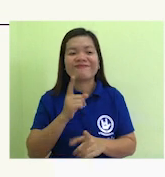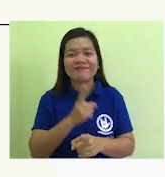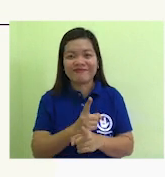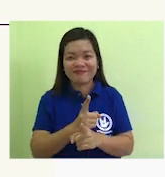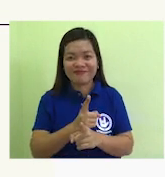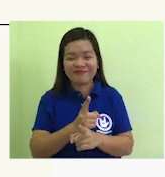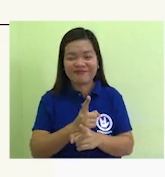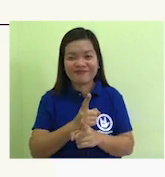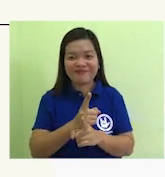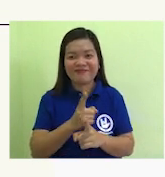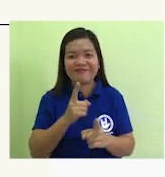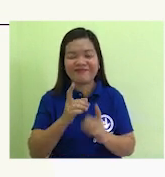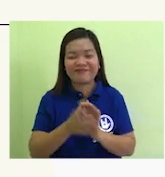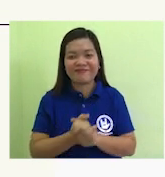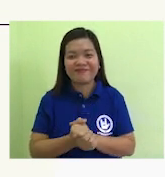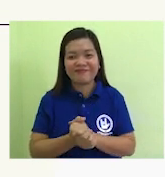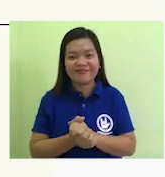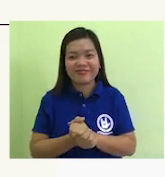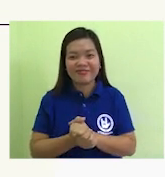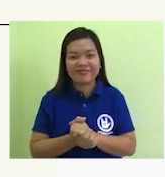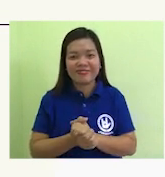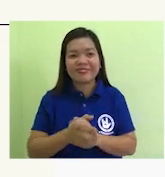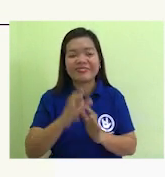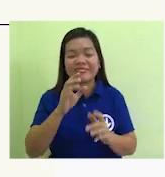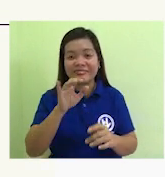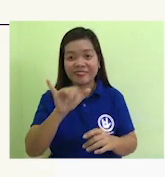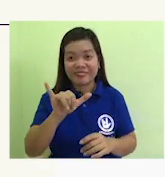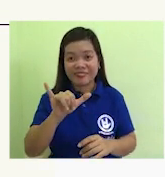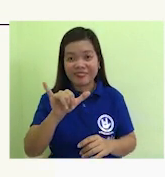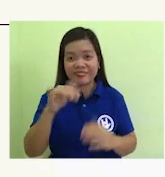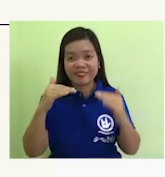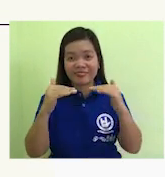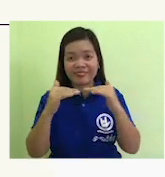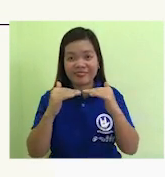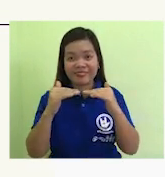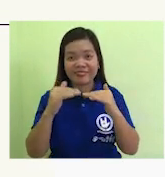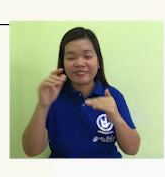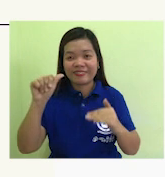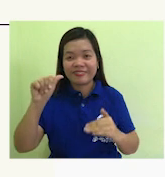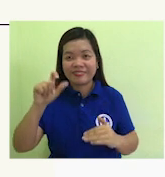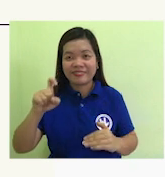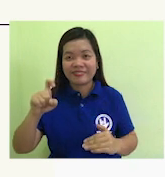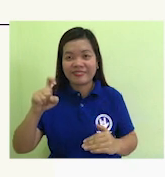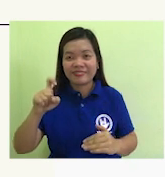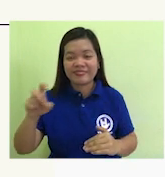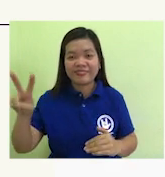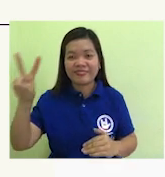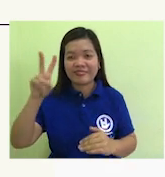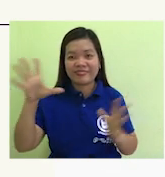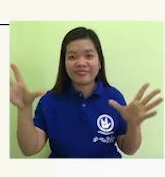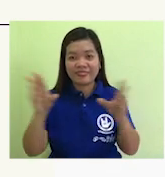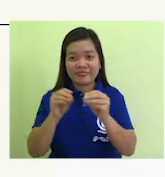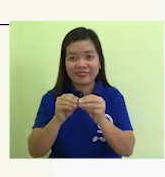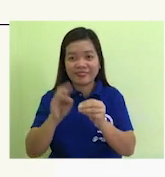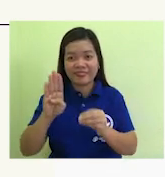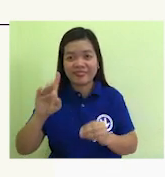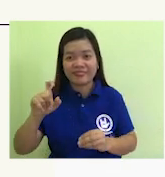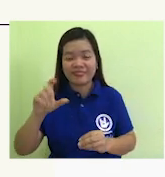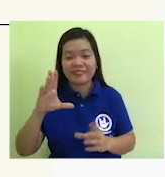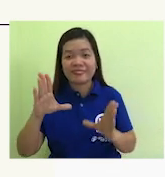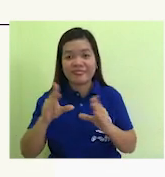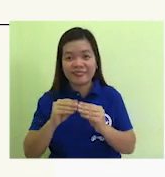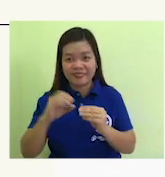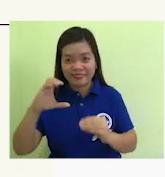Precisely, you are correct. It is y equals ax squared plus bx plus